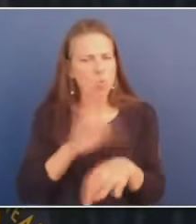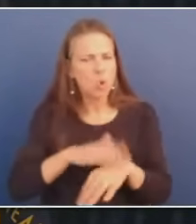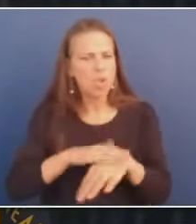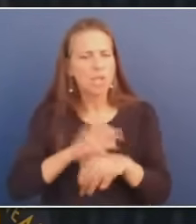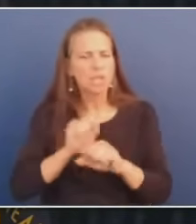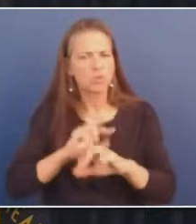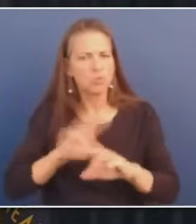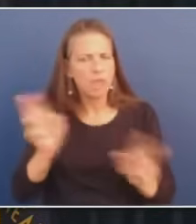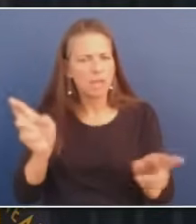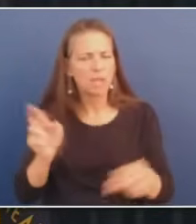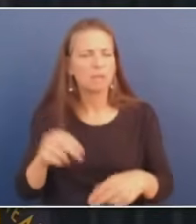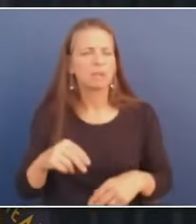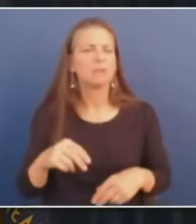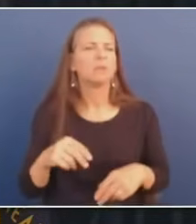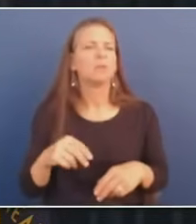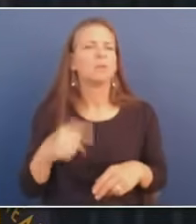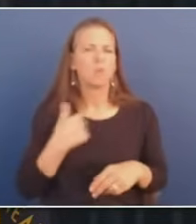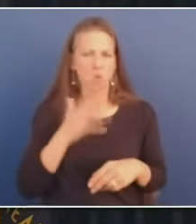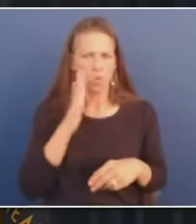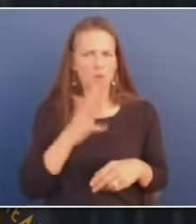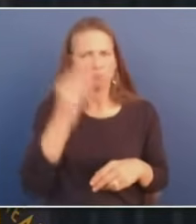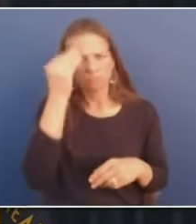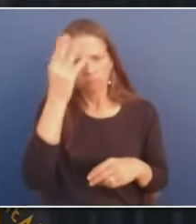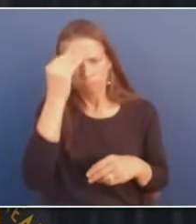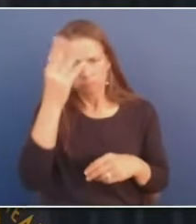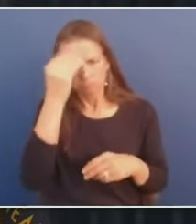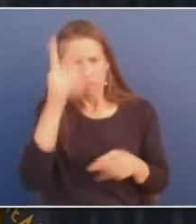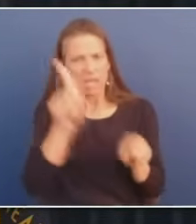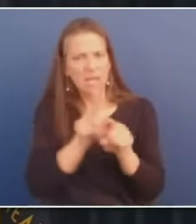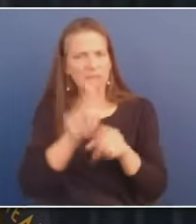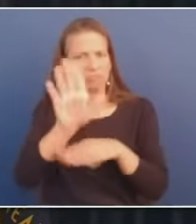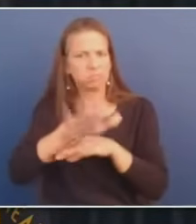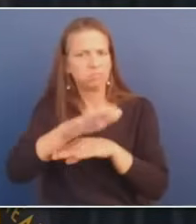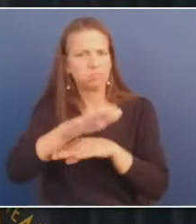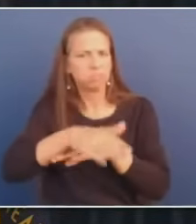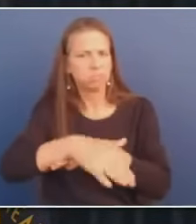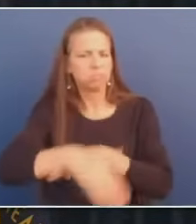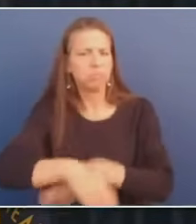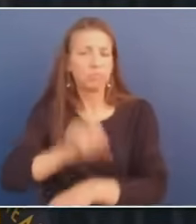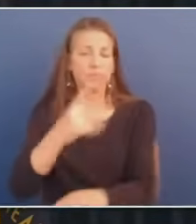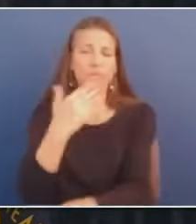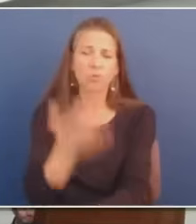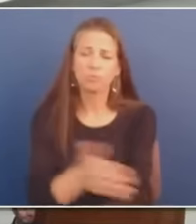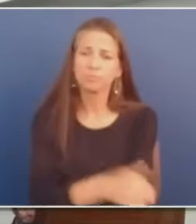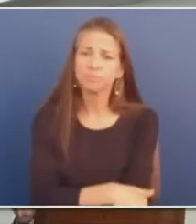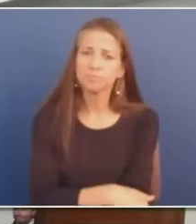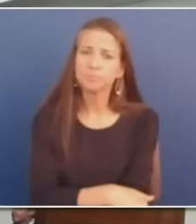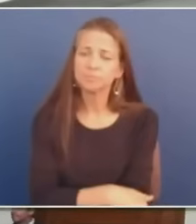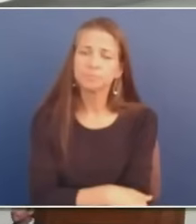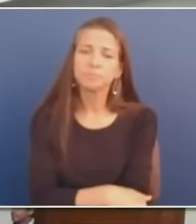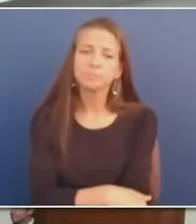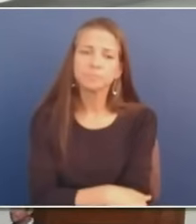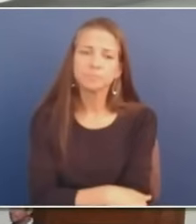will continue to provide updates throughout the day as the situation updates. And thank you very much.